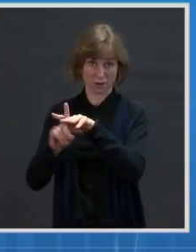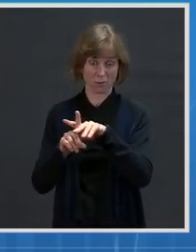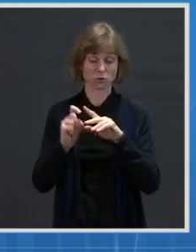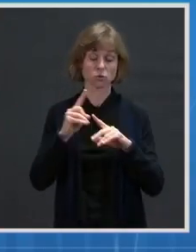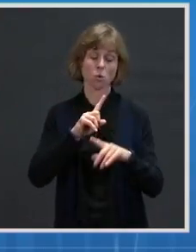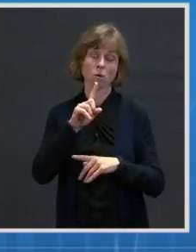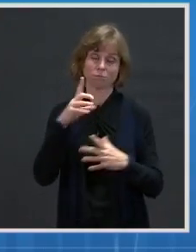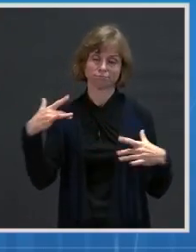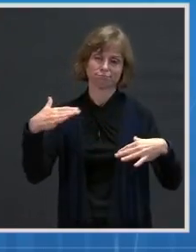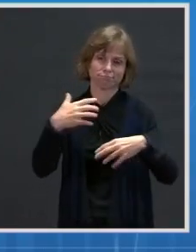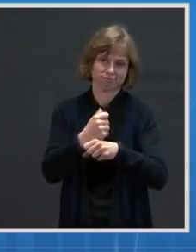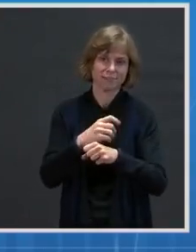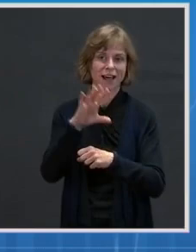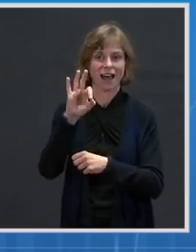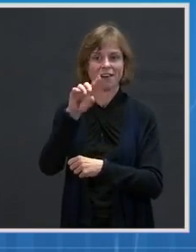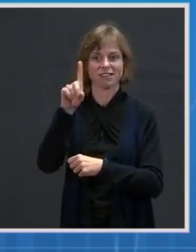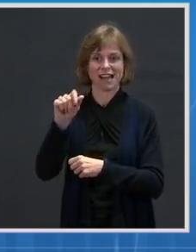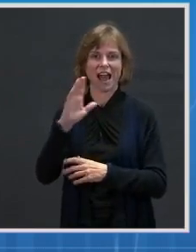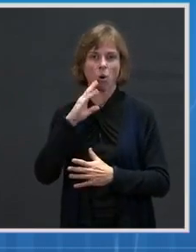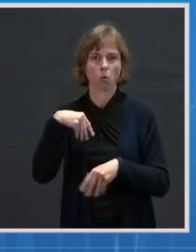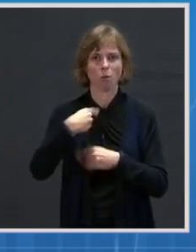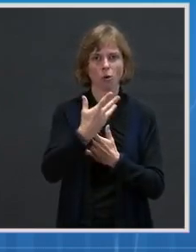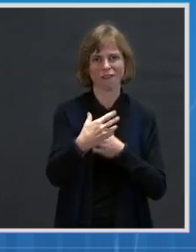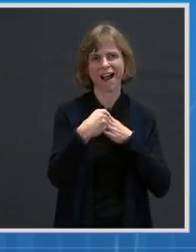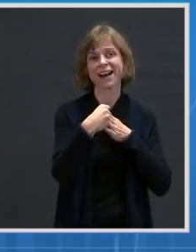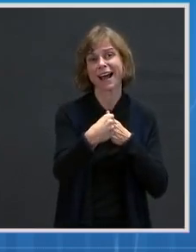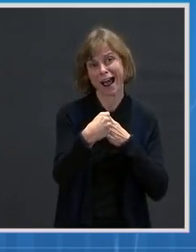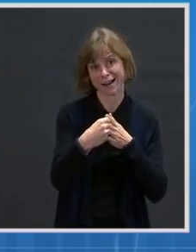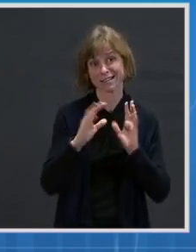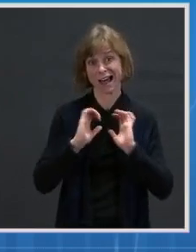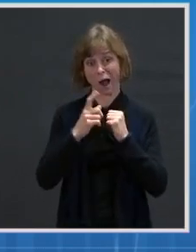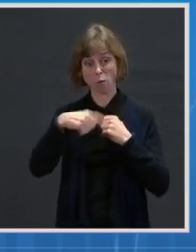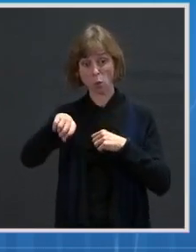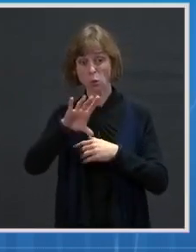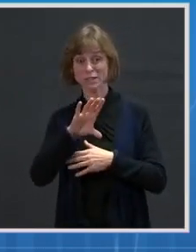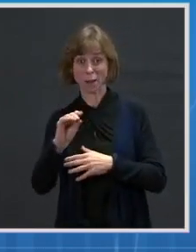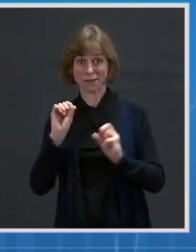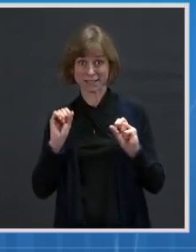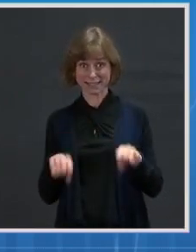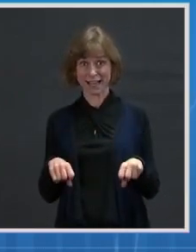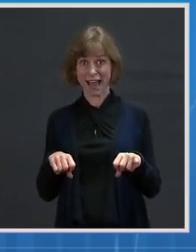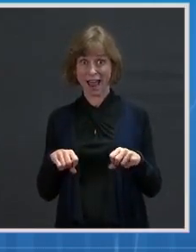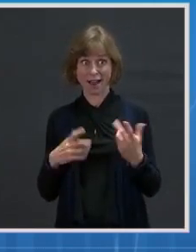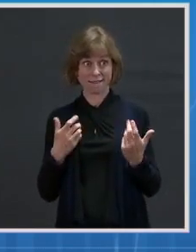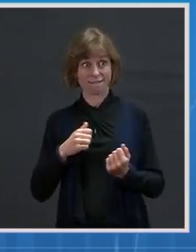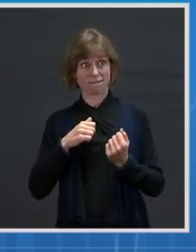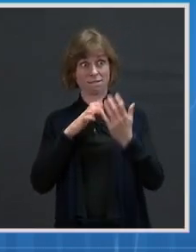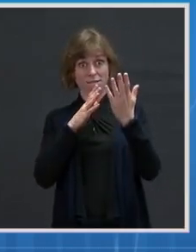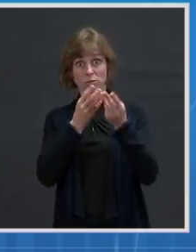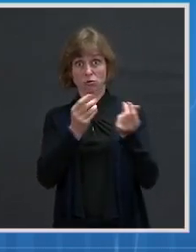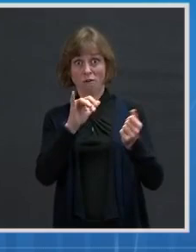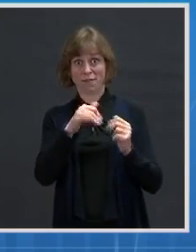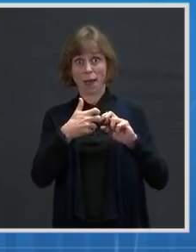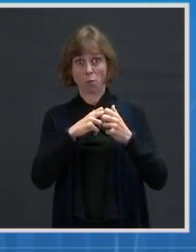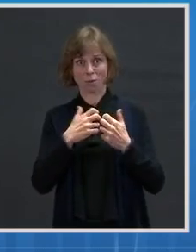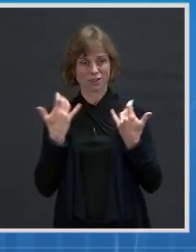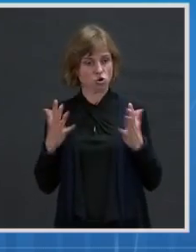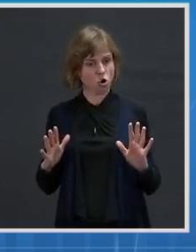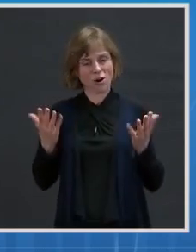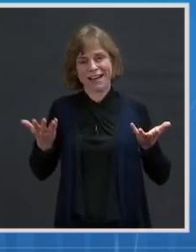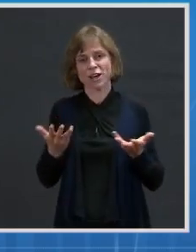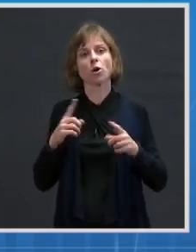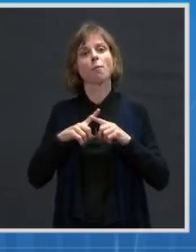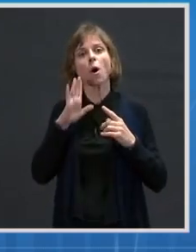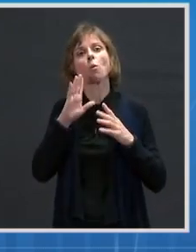guidance to how these companies can address a problem that we know is with us already and that will be a problem in the